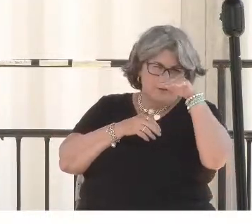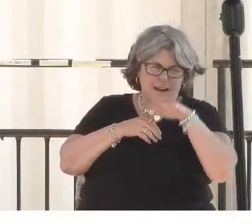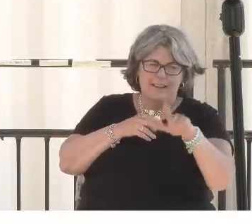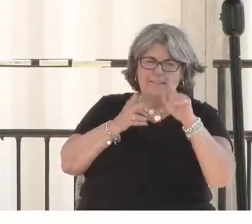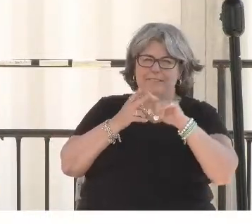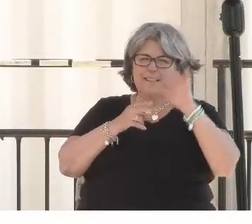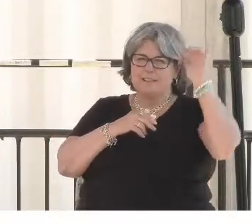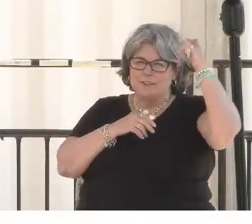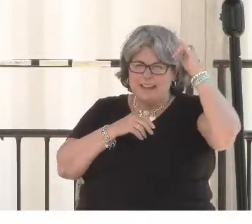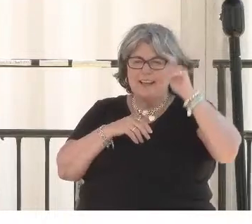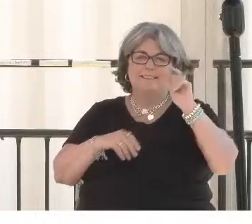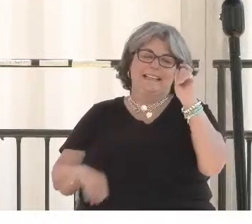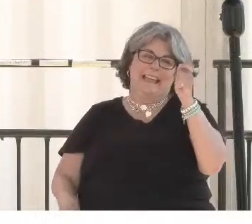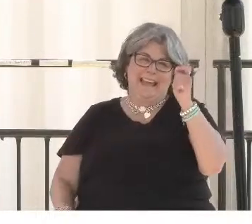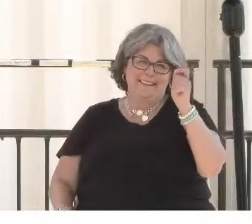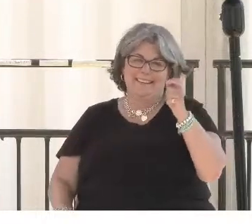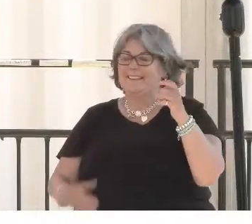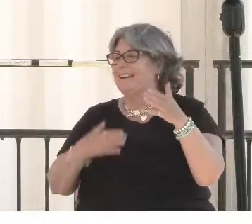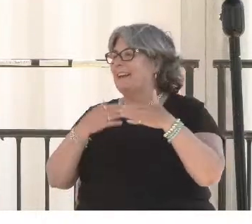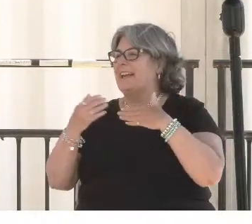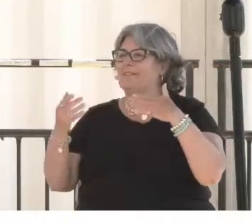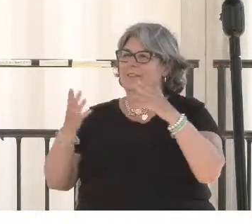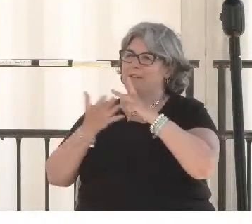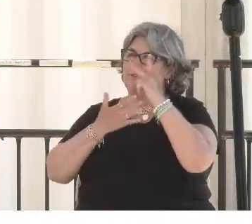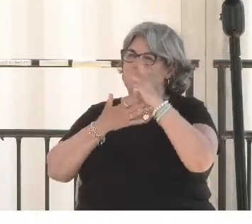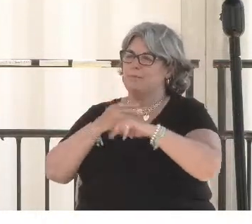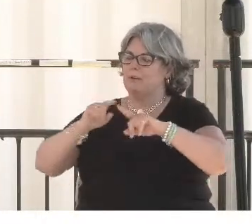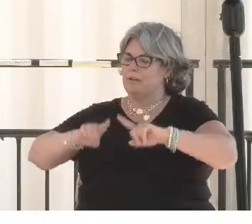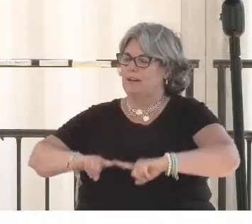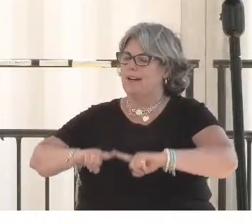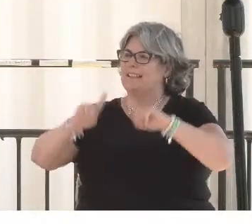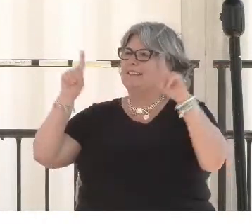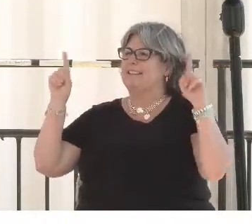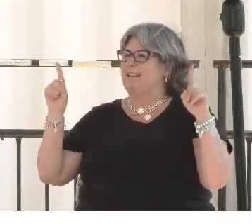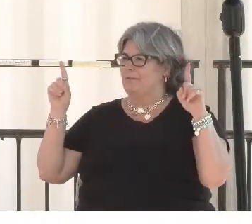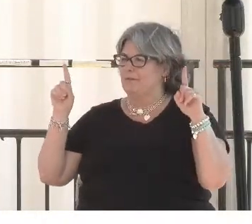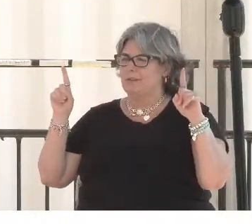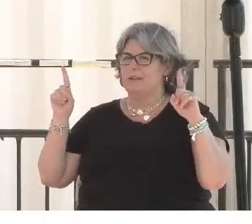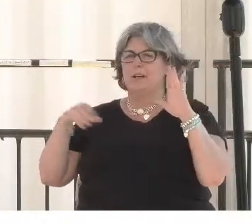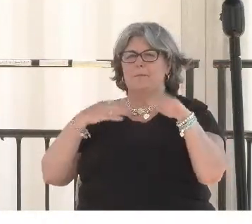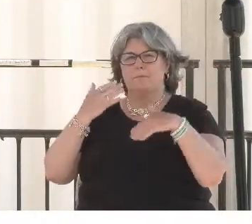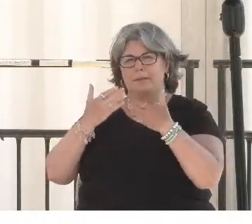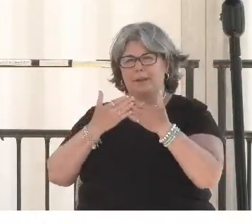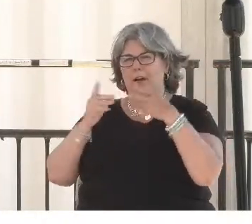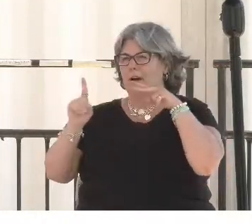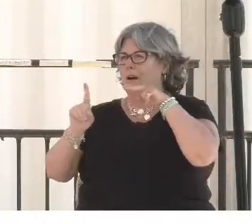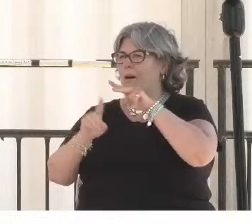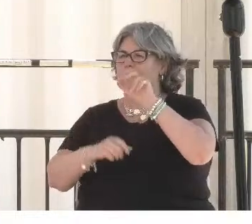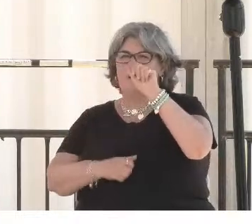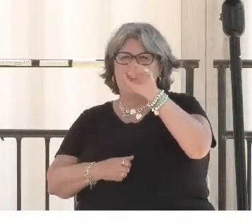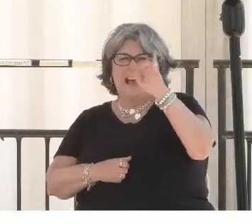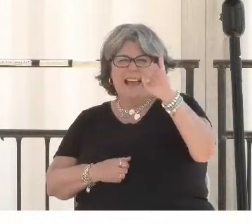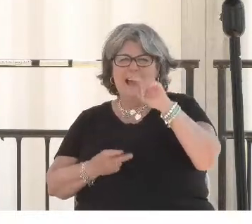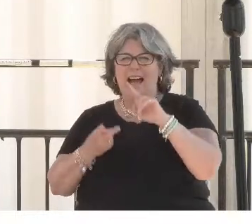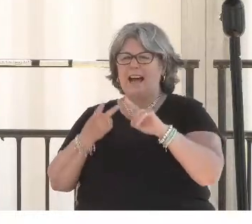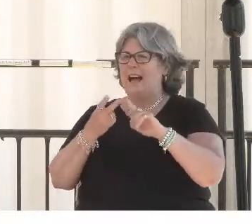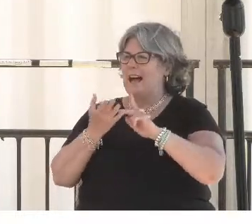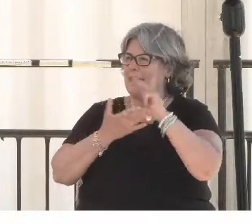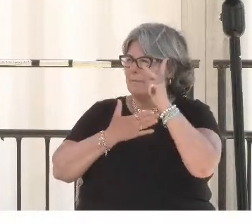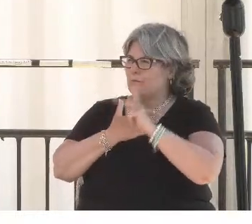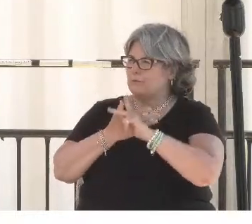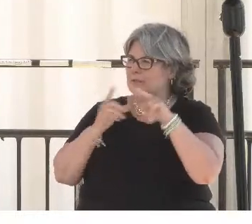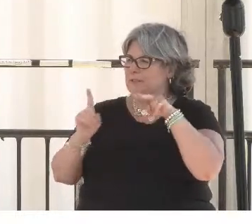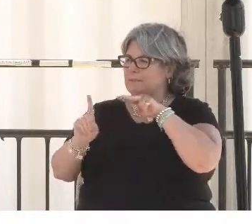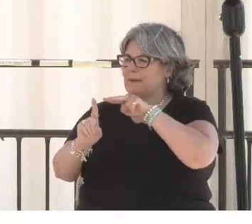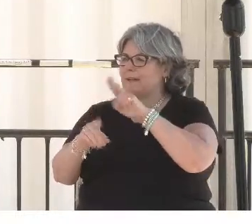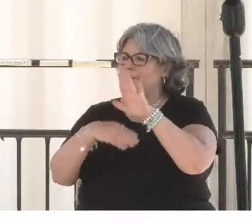cows in Kenya, even though these problems are extremely different from a problem perspective, from an AI or computer vision perspective,